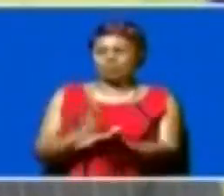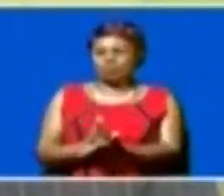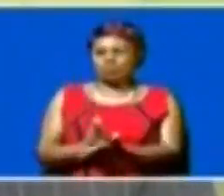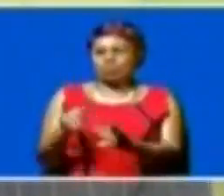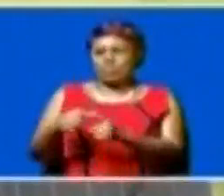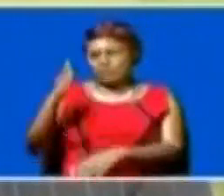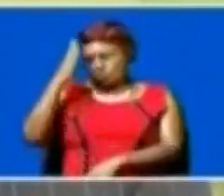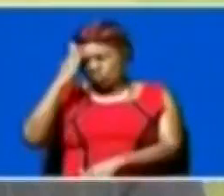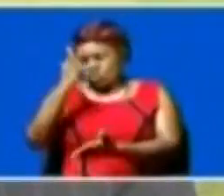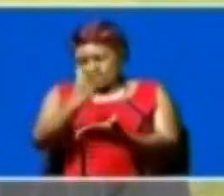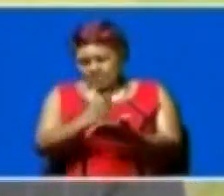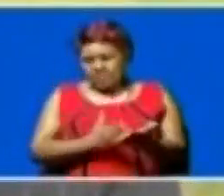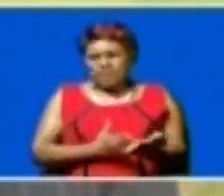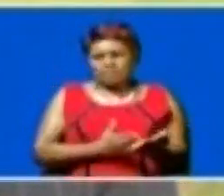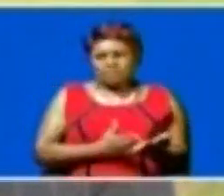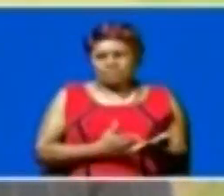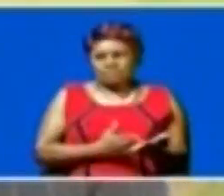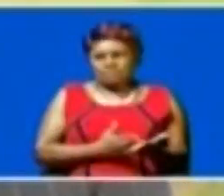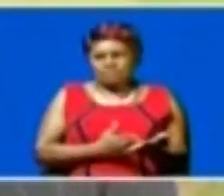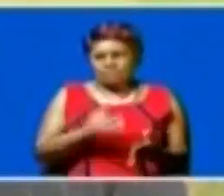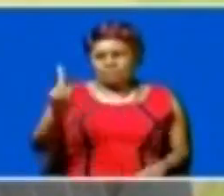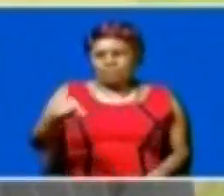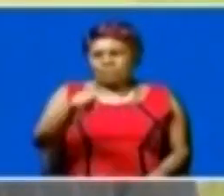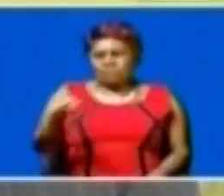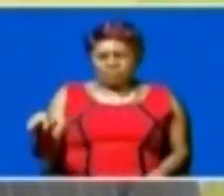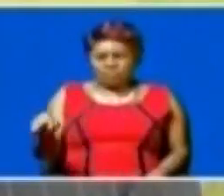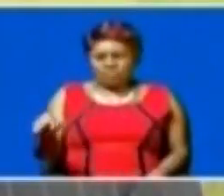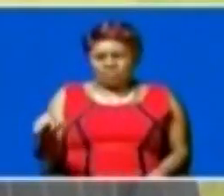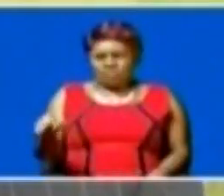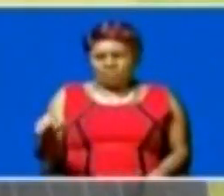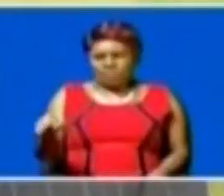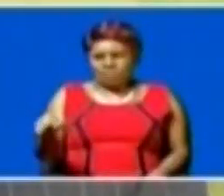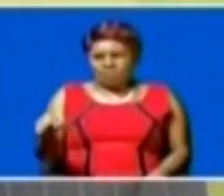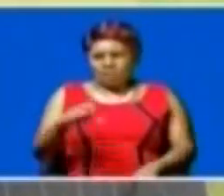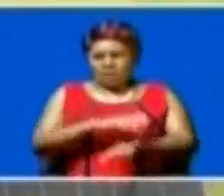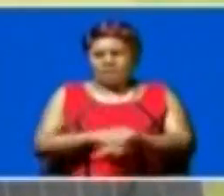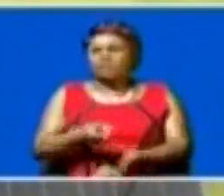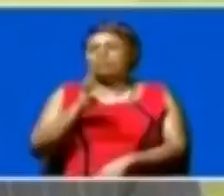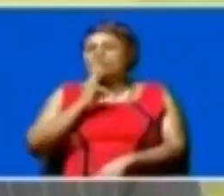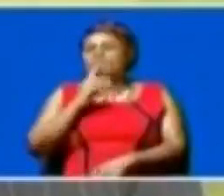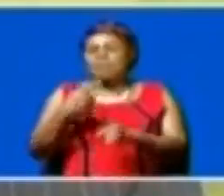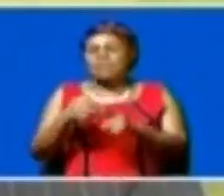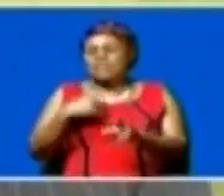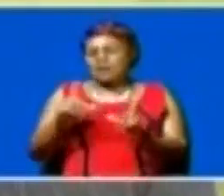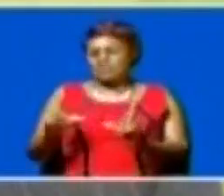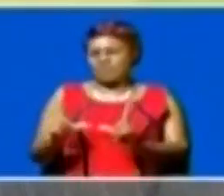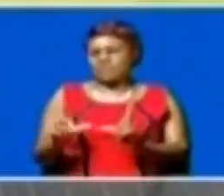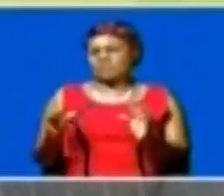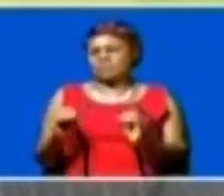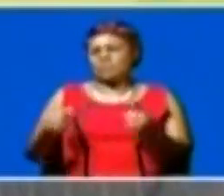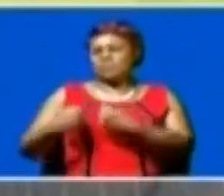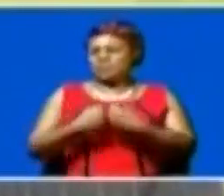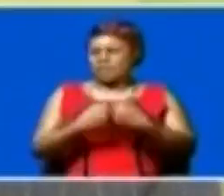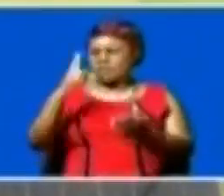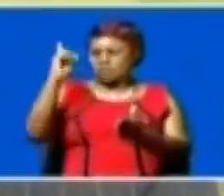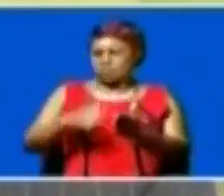you know, there are those whom we can term as illegal abstractors. They are abstracting water, but they don't have the permit. The challenge has